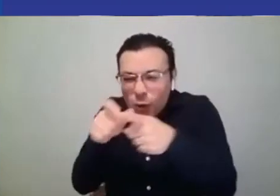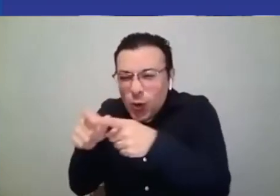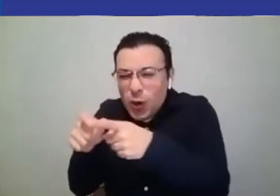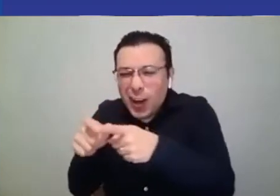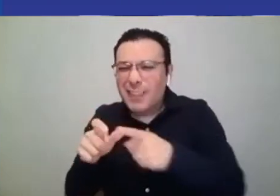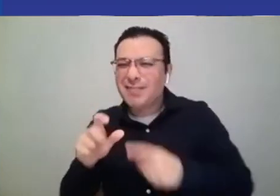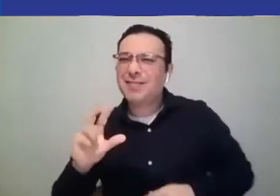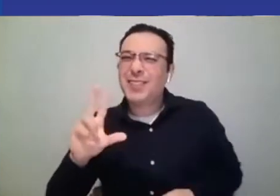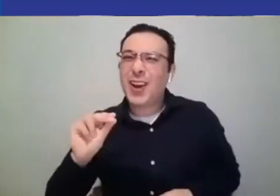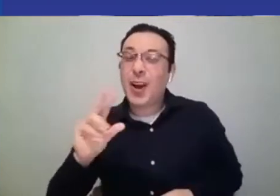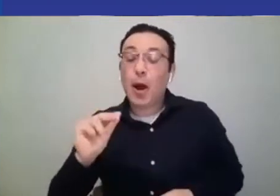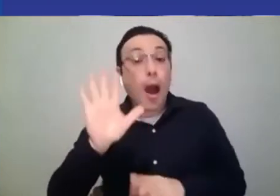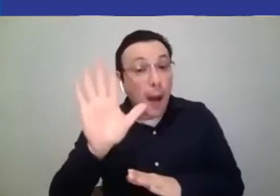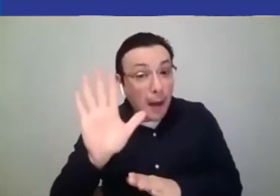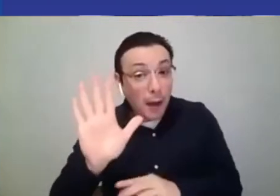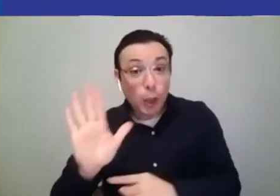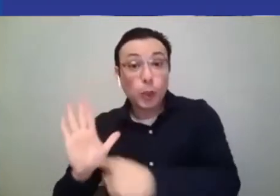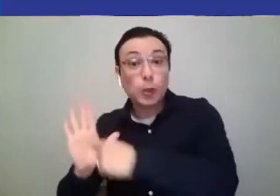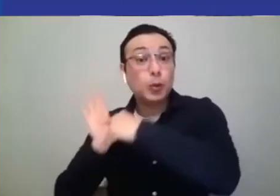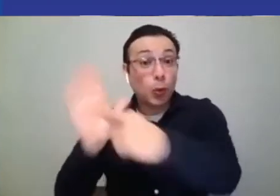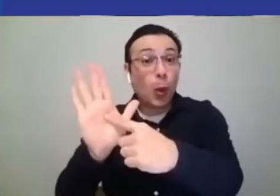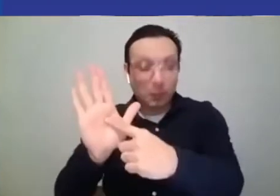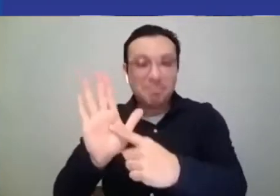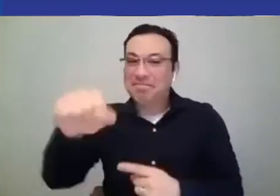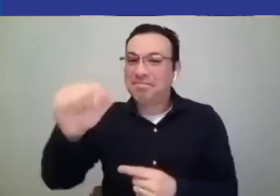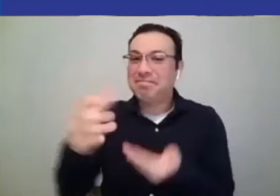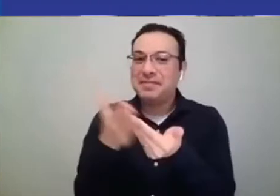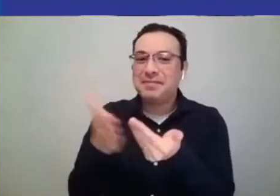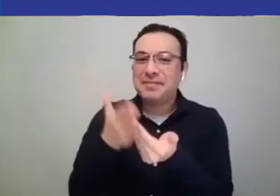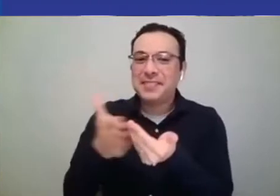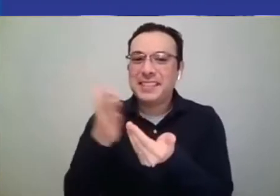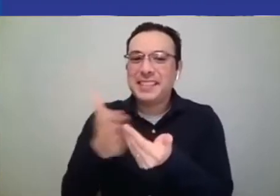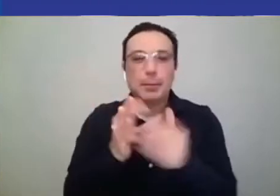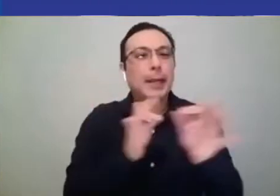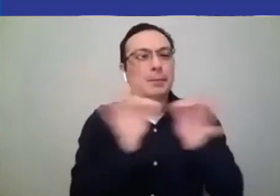hard to define, but easy to exemplify.